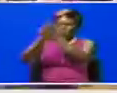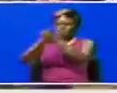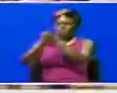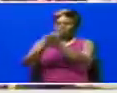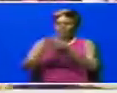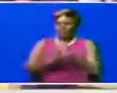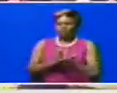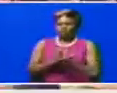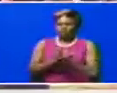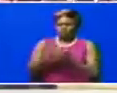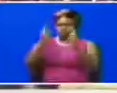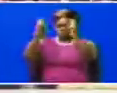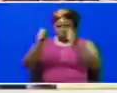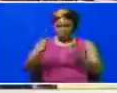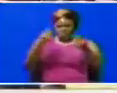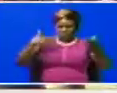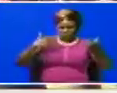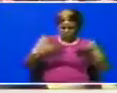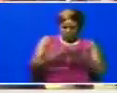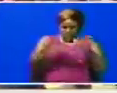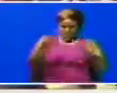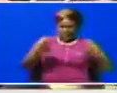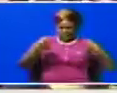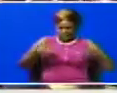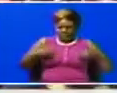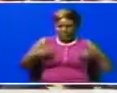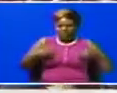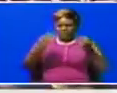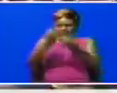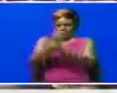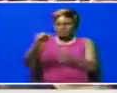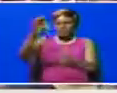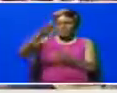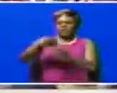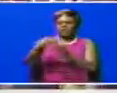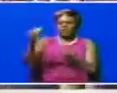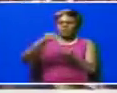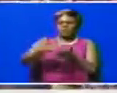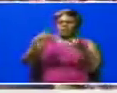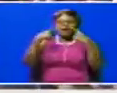through street protest until they agree over a repeat presidential election, and